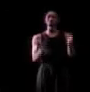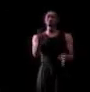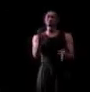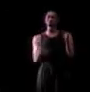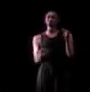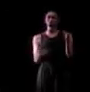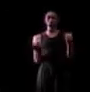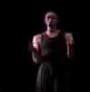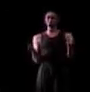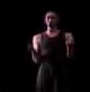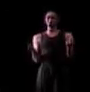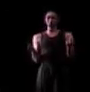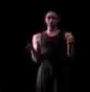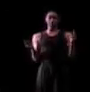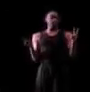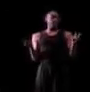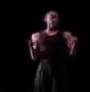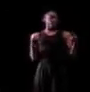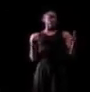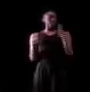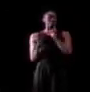No good in Virginia.